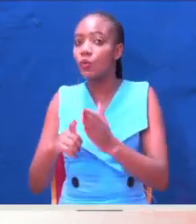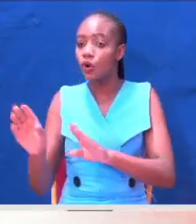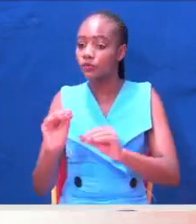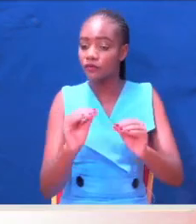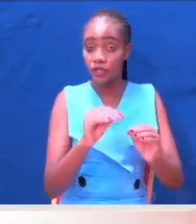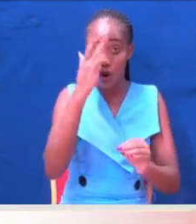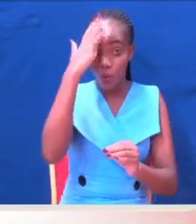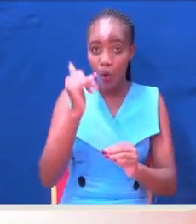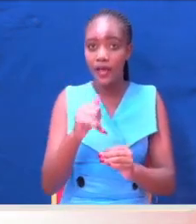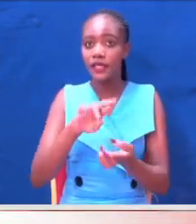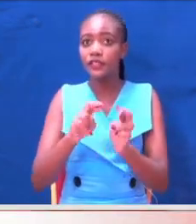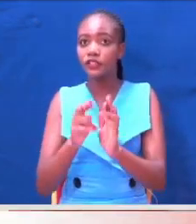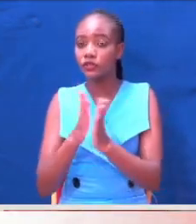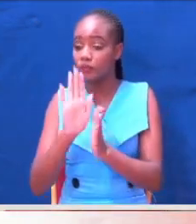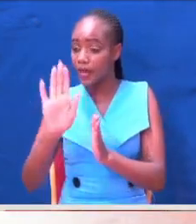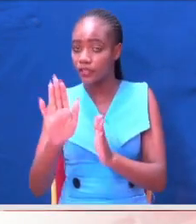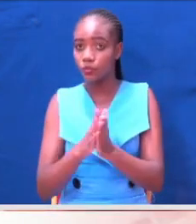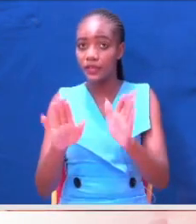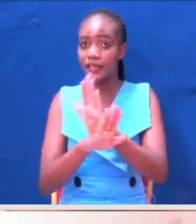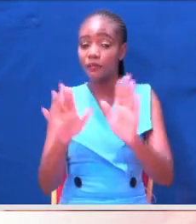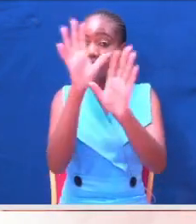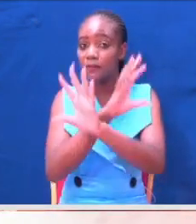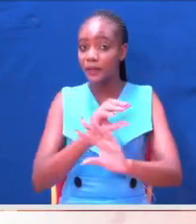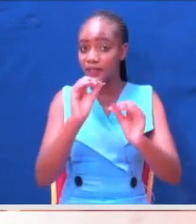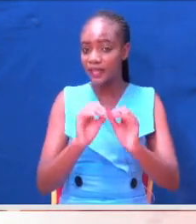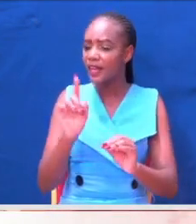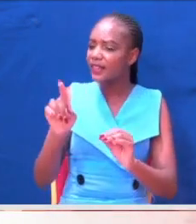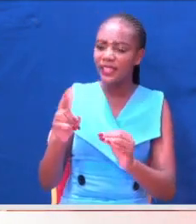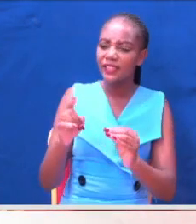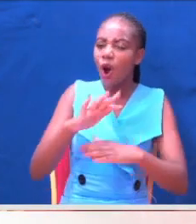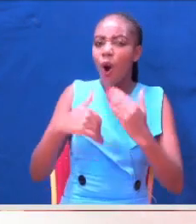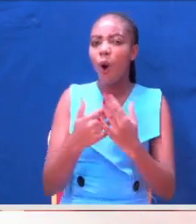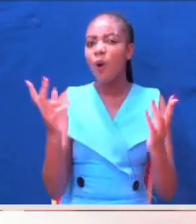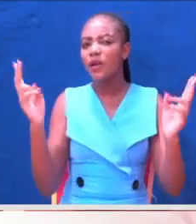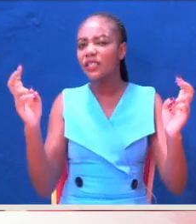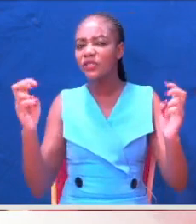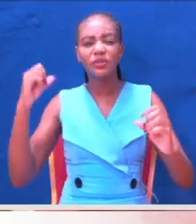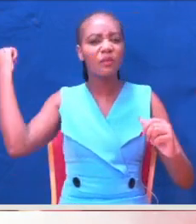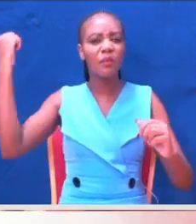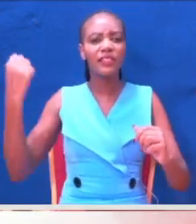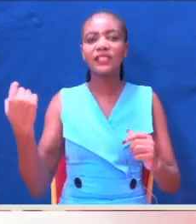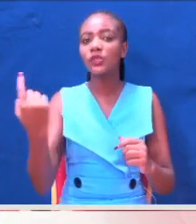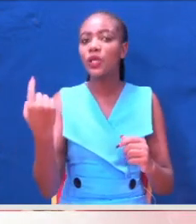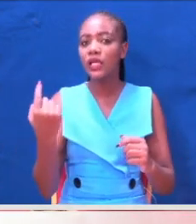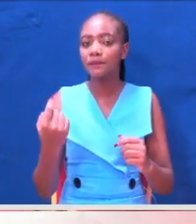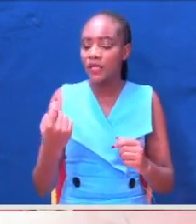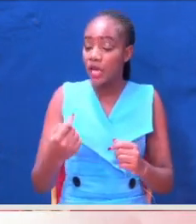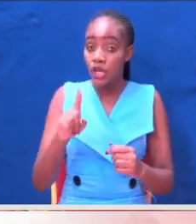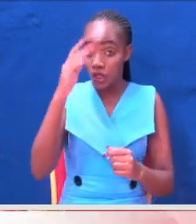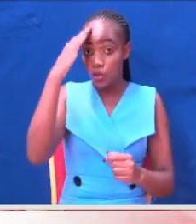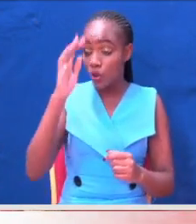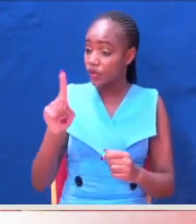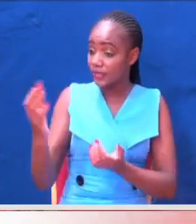relation with the deputy president. Hii mambo yote ni siasa. Kama vile nilisema kuanzia last week ya kwamba huyo